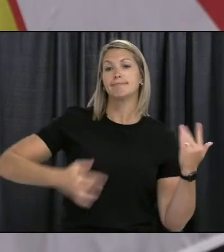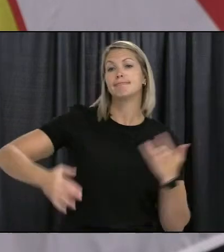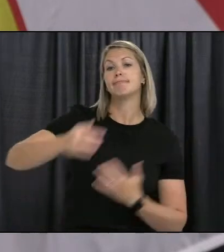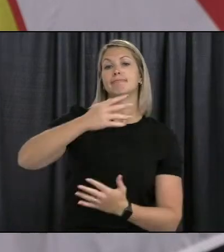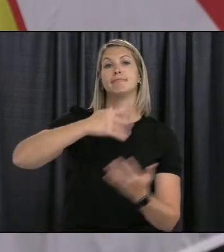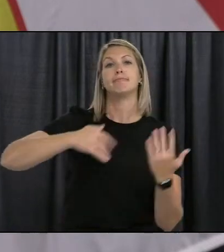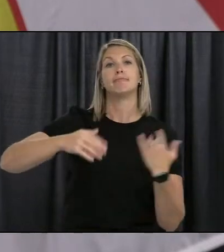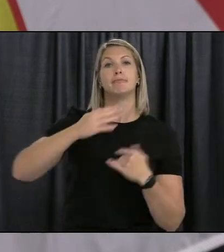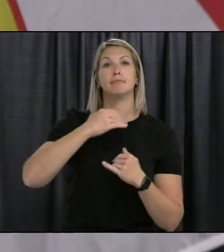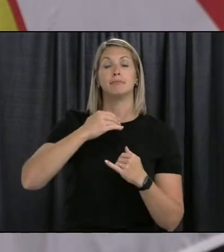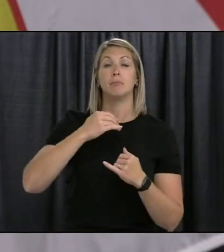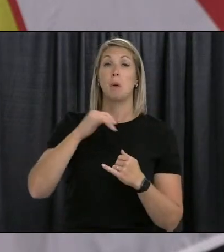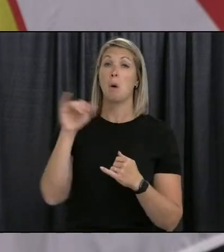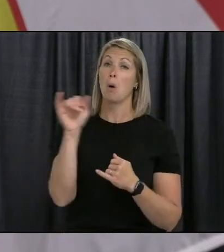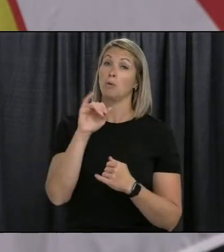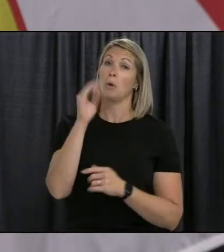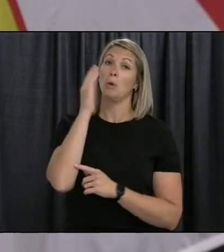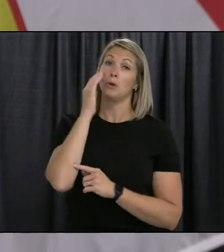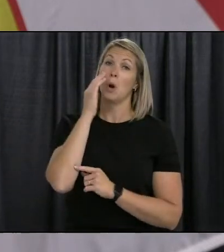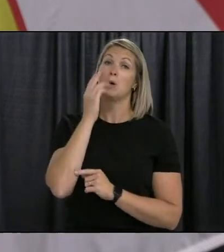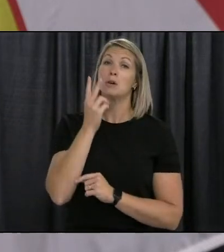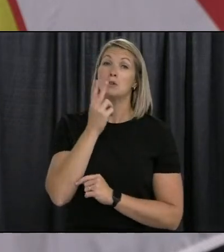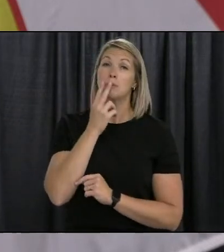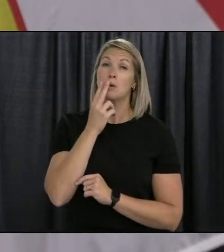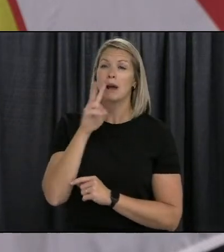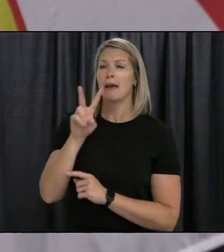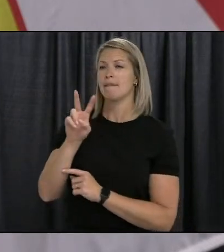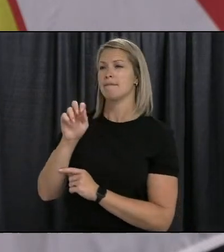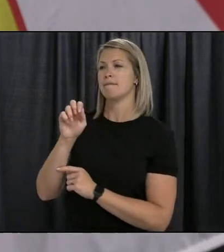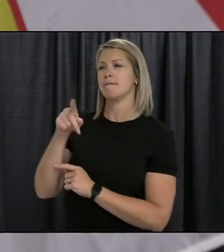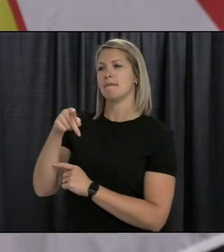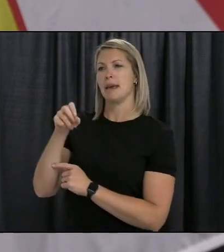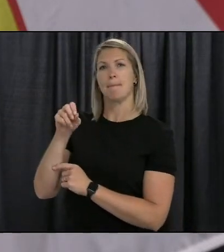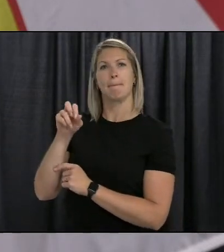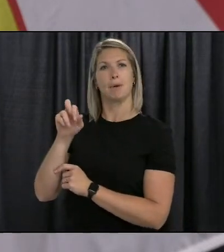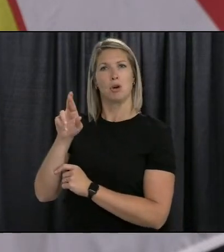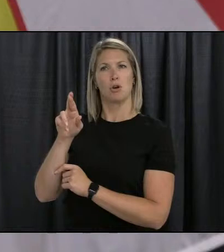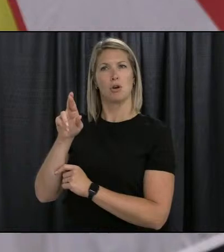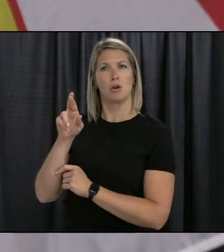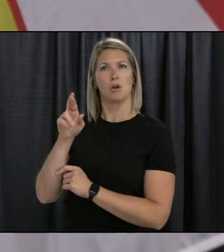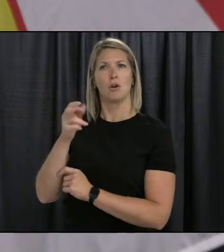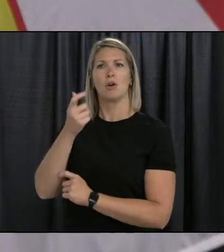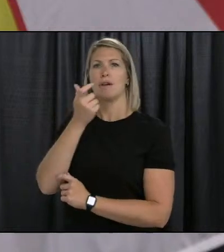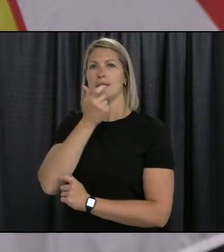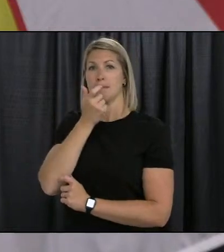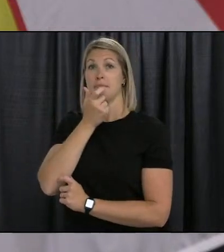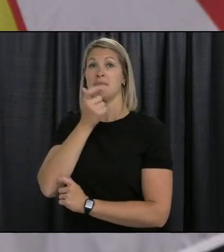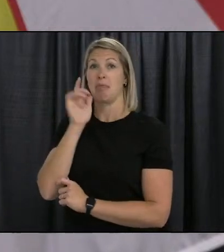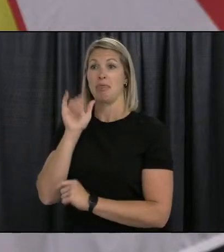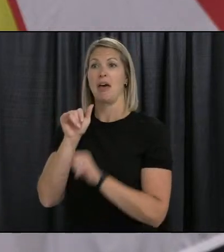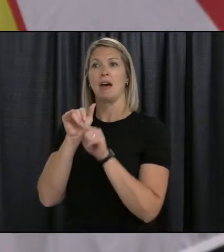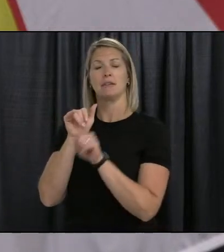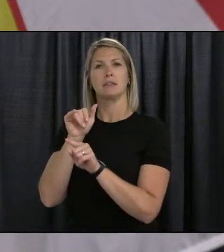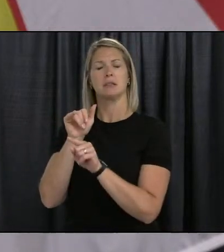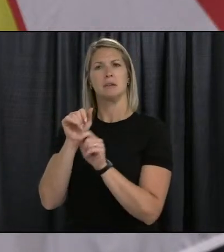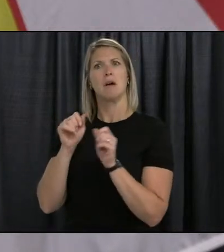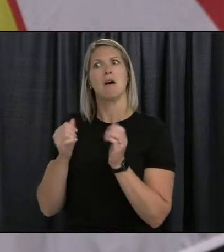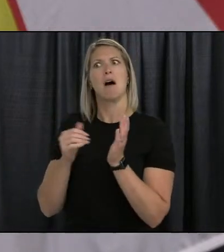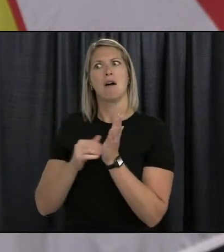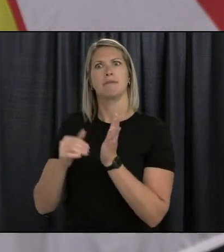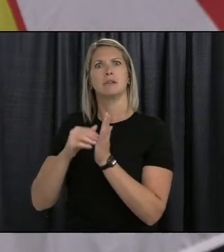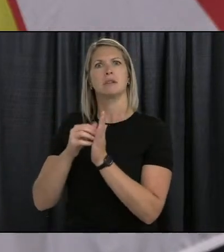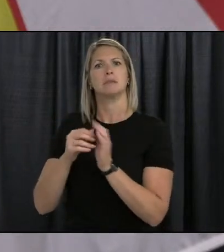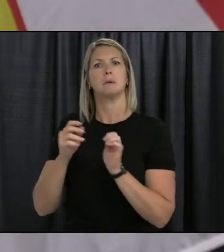we know that vaping has been on the rise among youth. It is even more important than ever for parents to talk to their children about topics